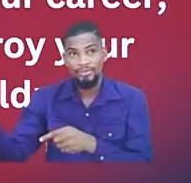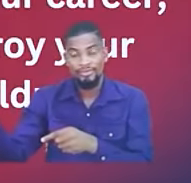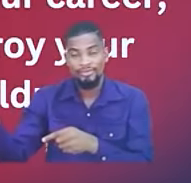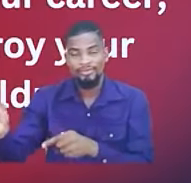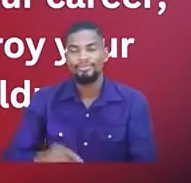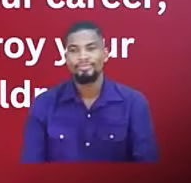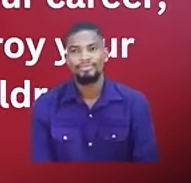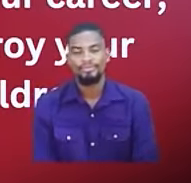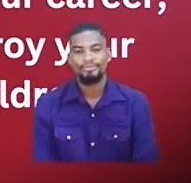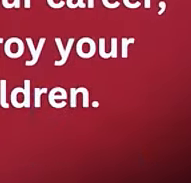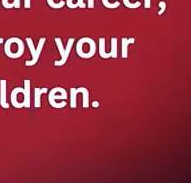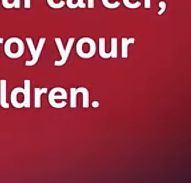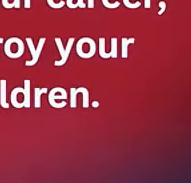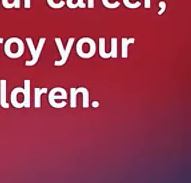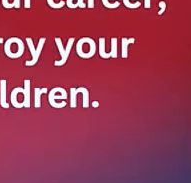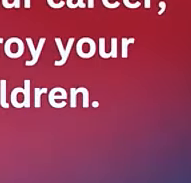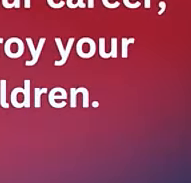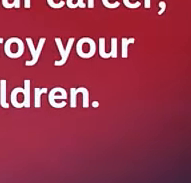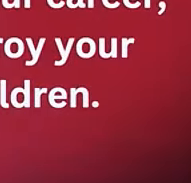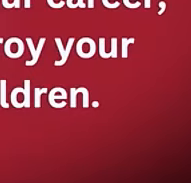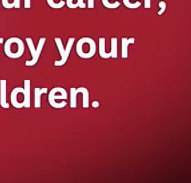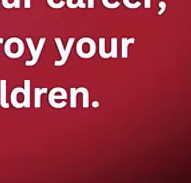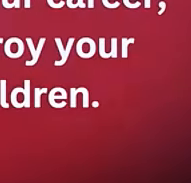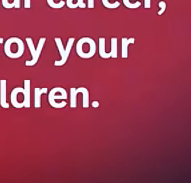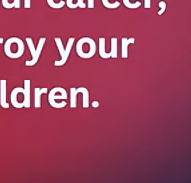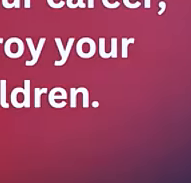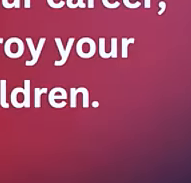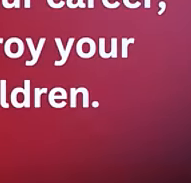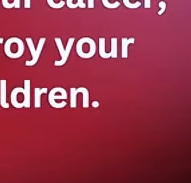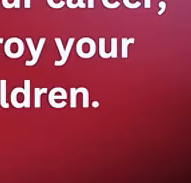church. Pull you out from your home.